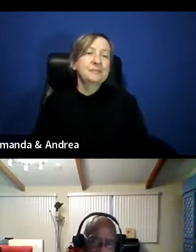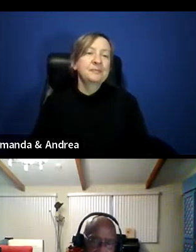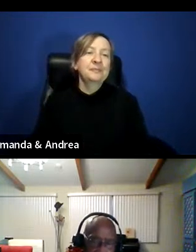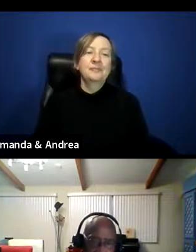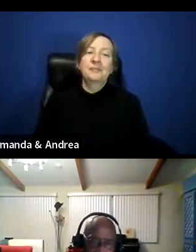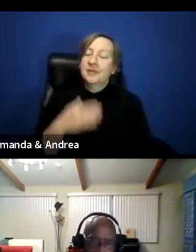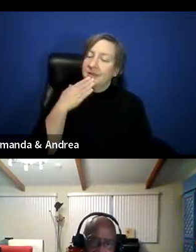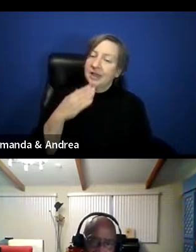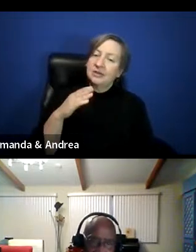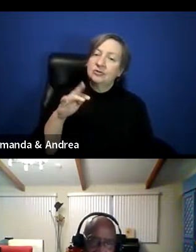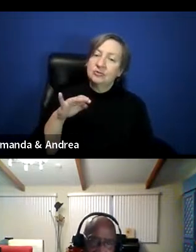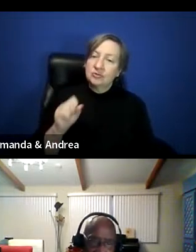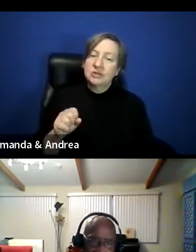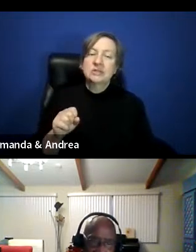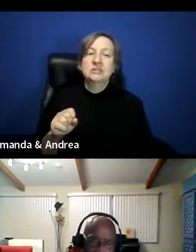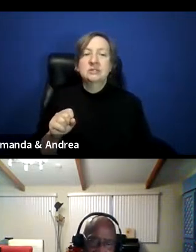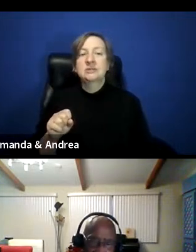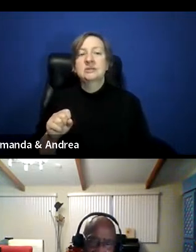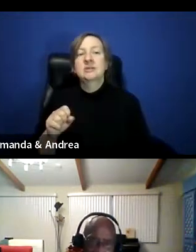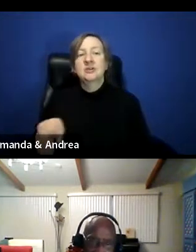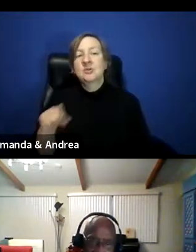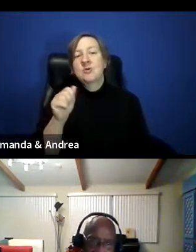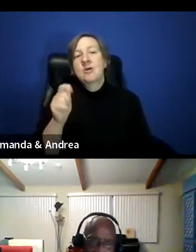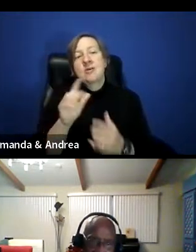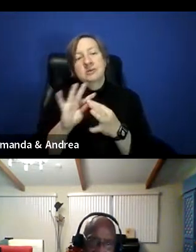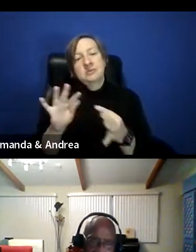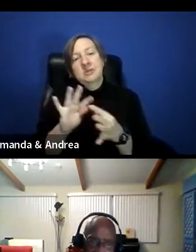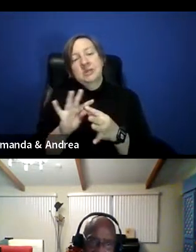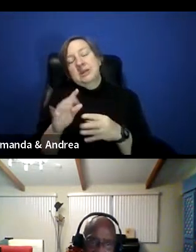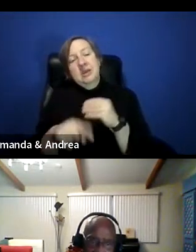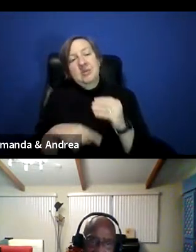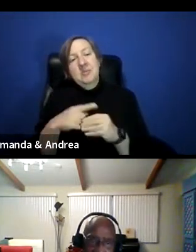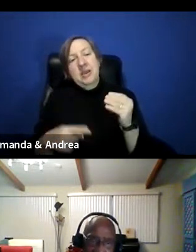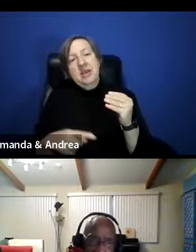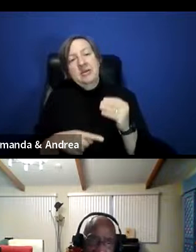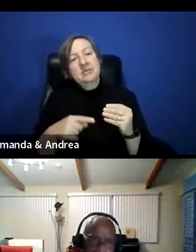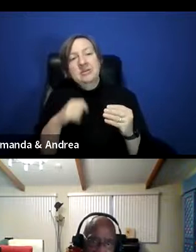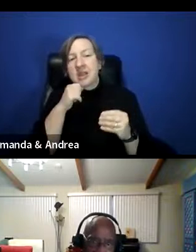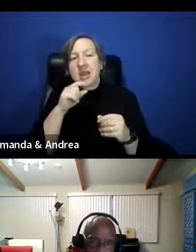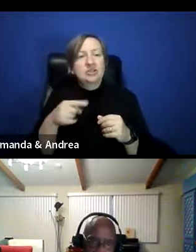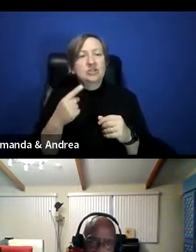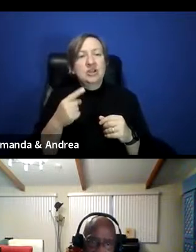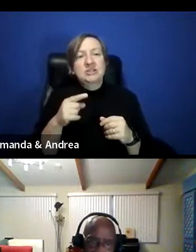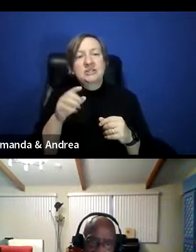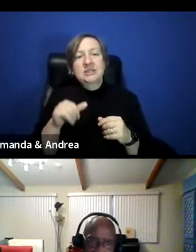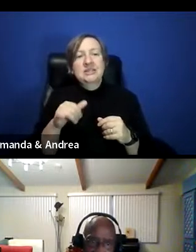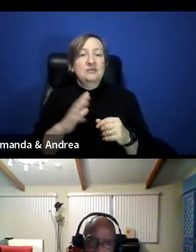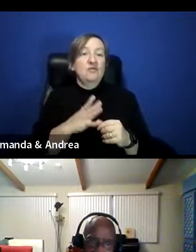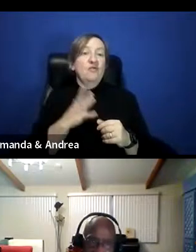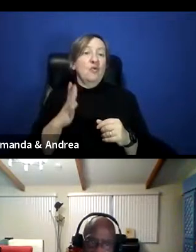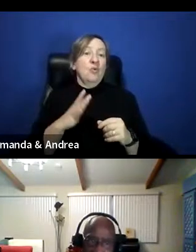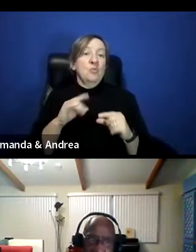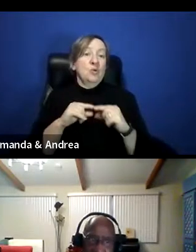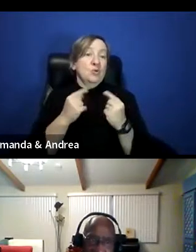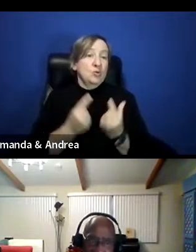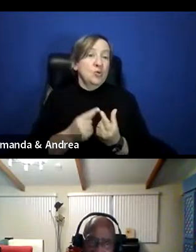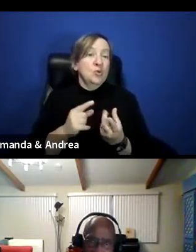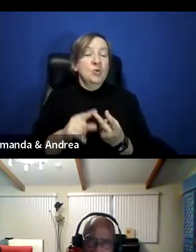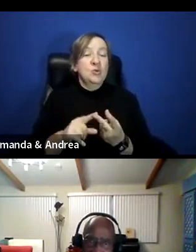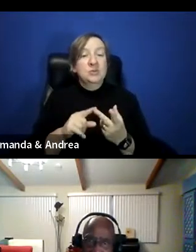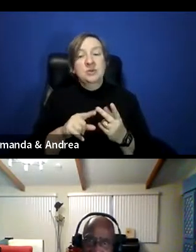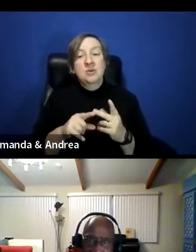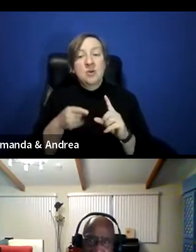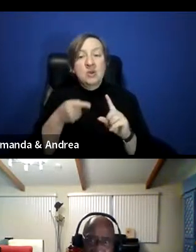Thank you, Chris. You're all speaking so much to not just these, formal groups or finite